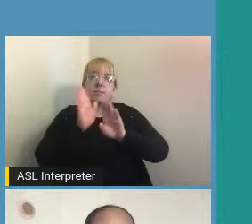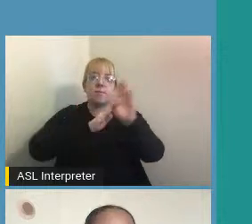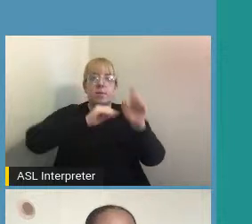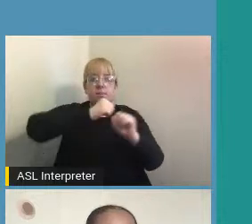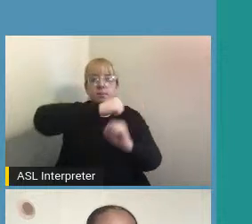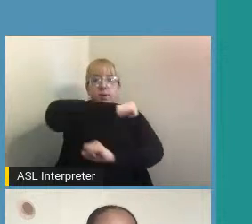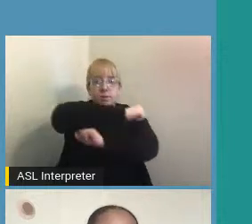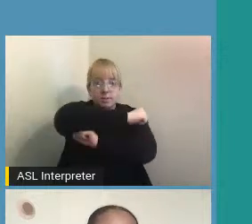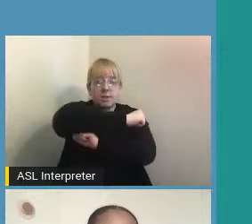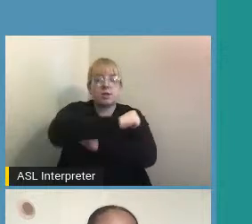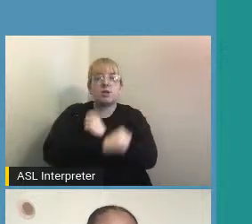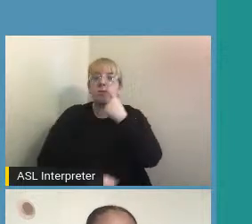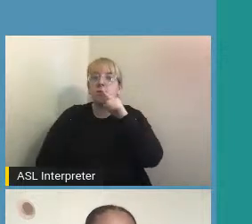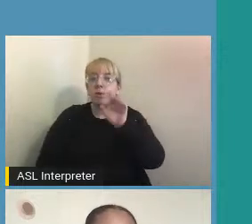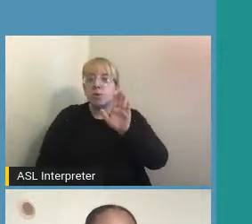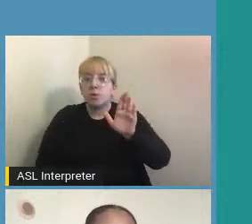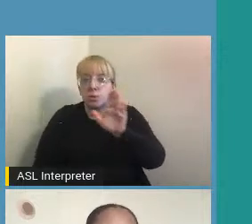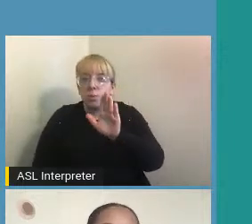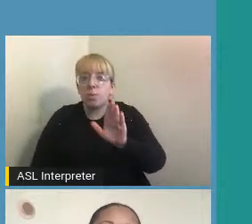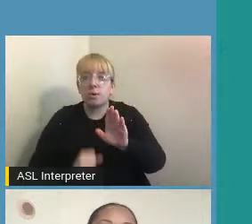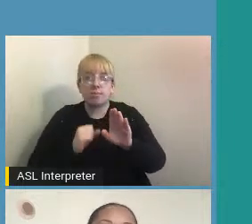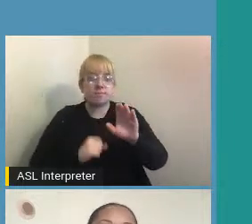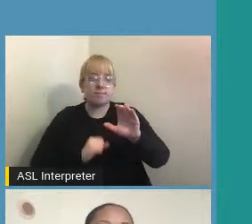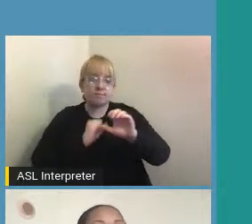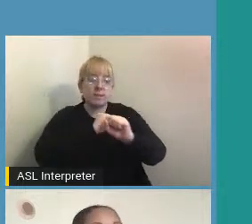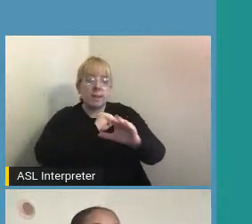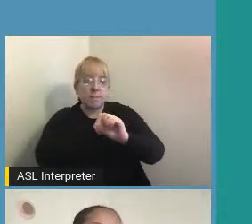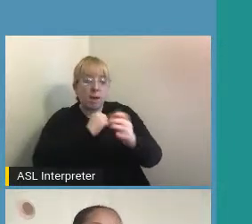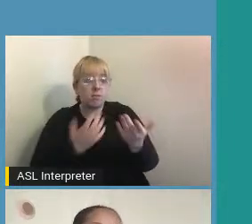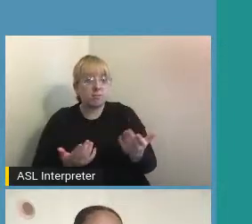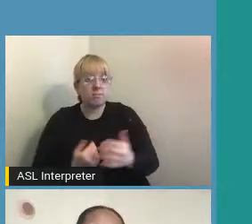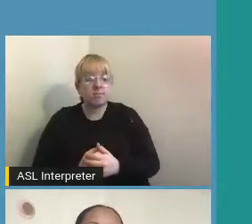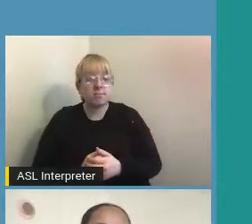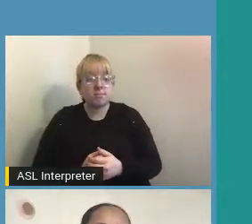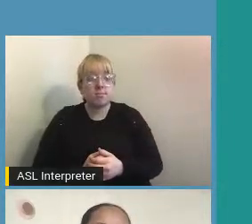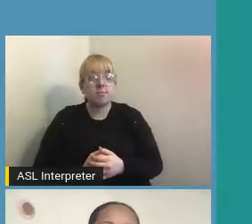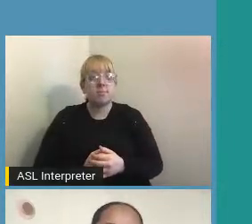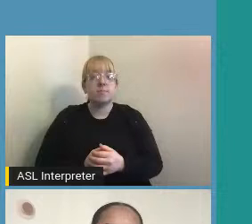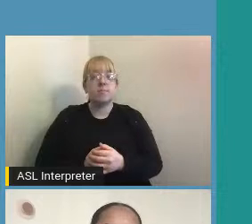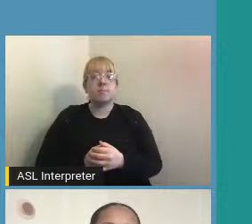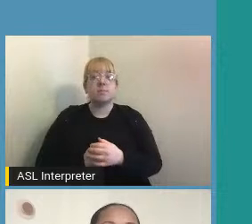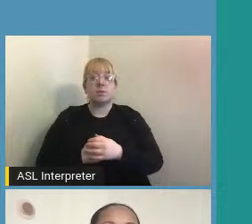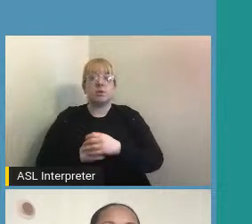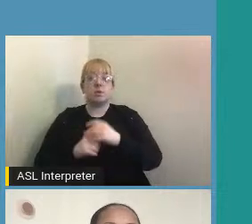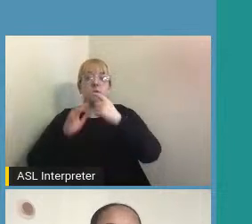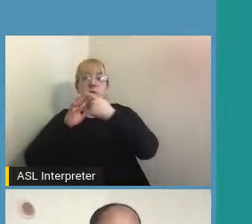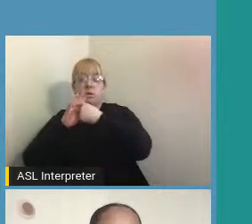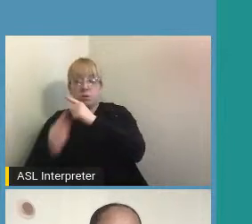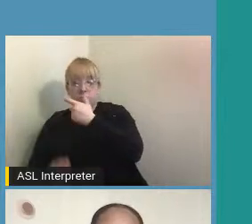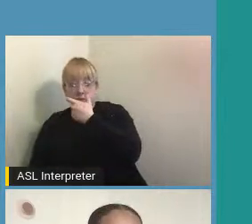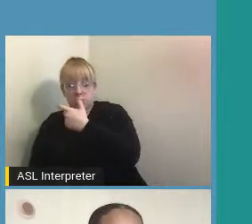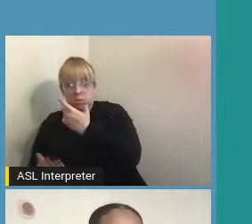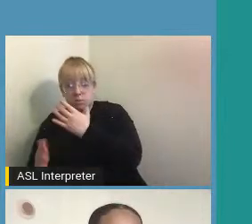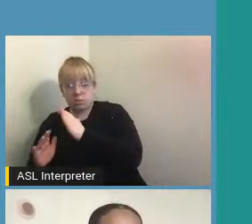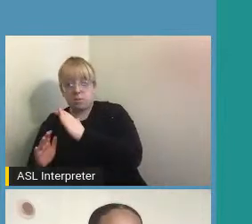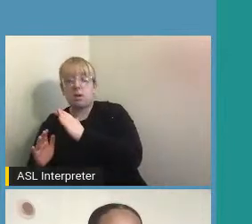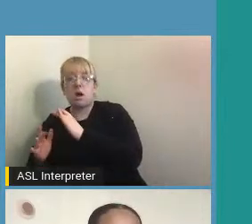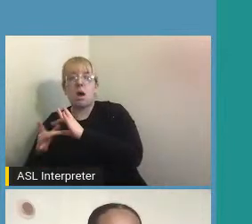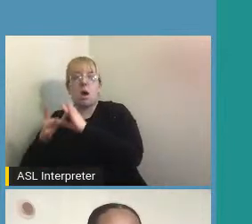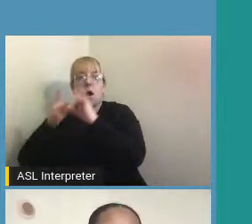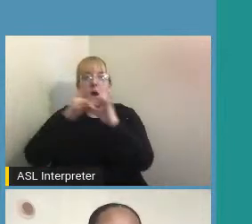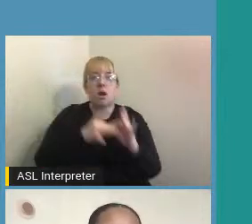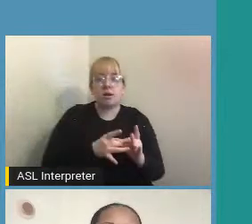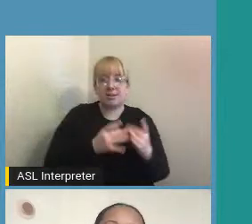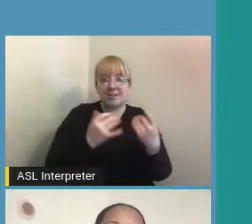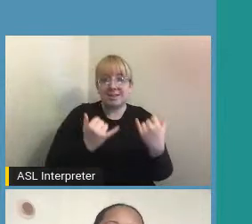how you can make amazing campaigns. So just building off of that, we'll start with what type of campaign are